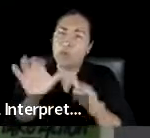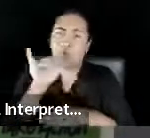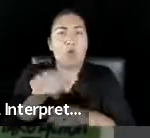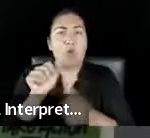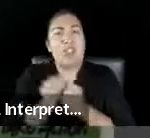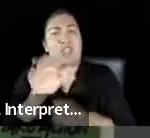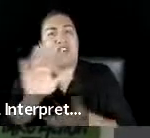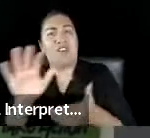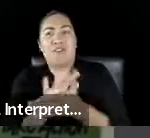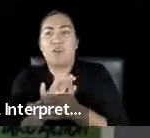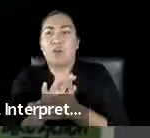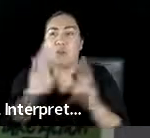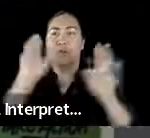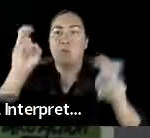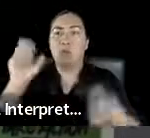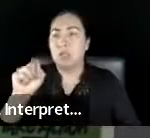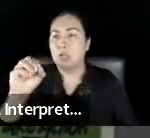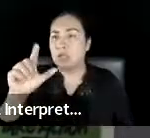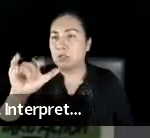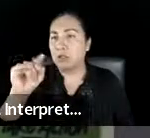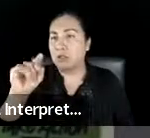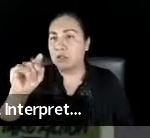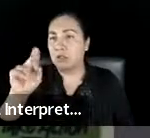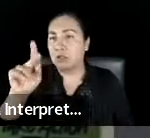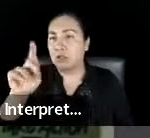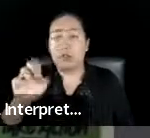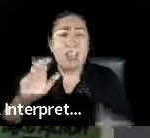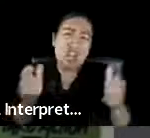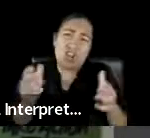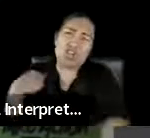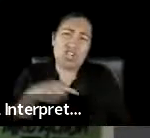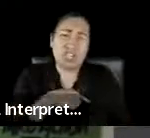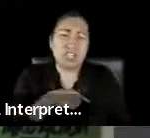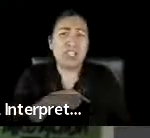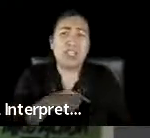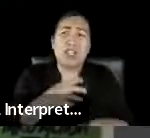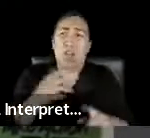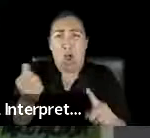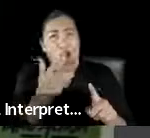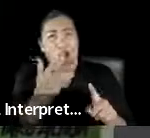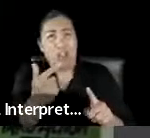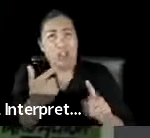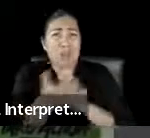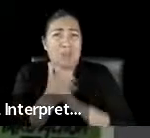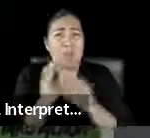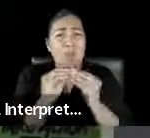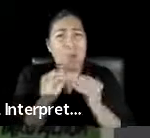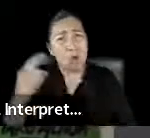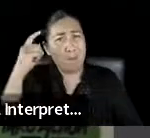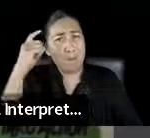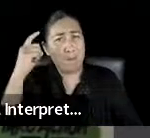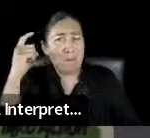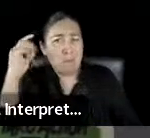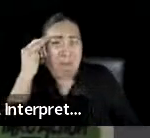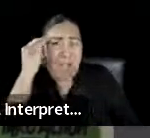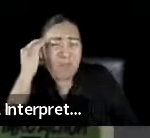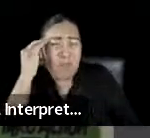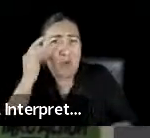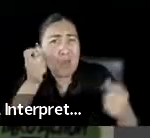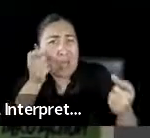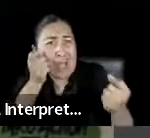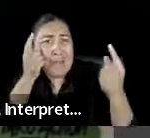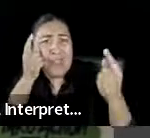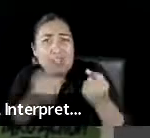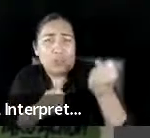with their film Solitude, encouraging all of us to be a little bit more mindful, have a little bit more empathy, and to do better to support deaf and